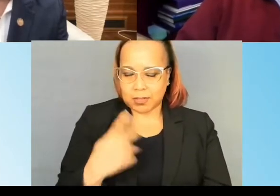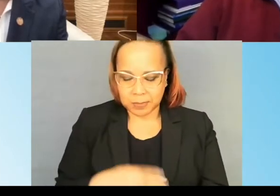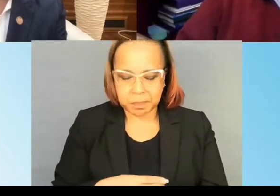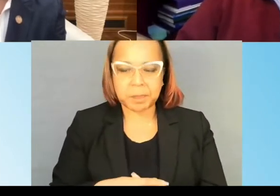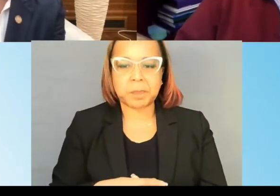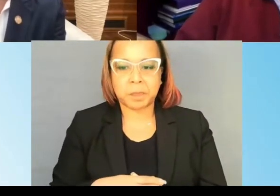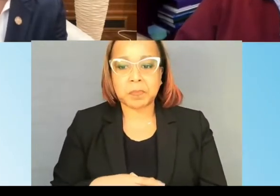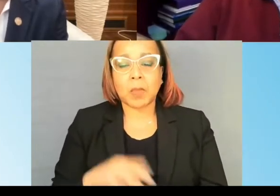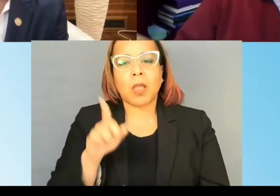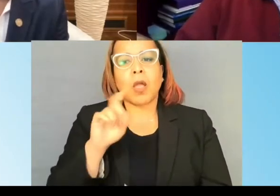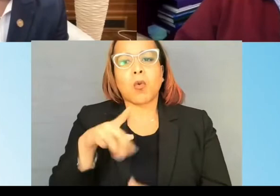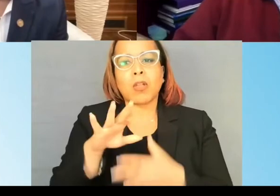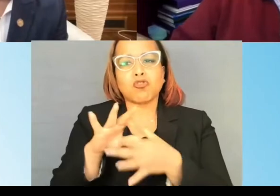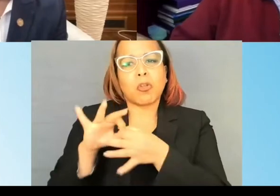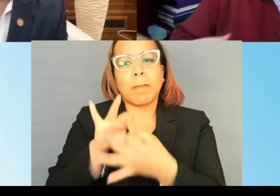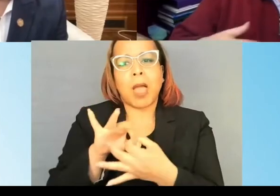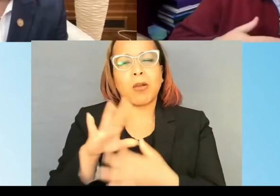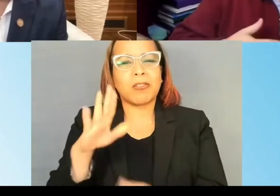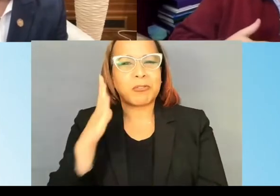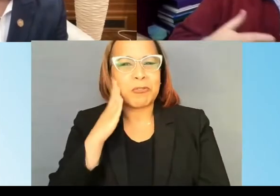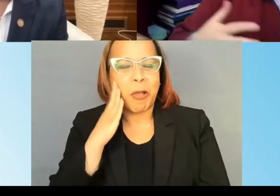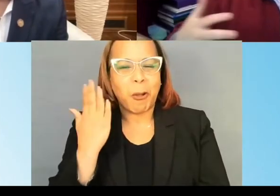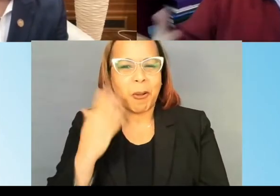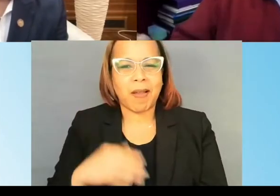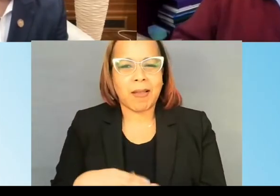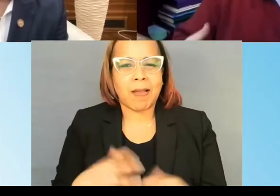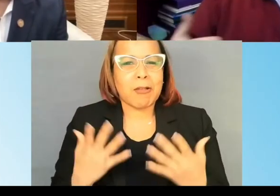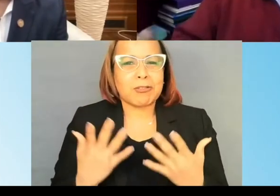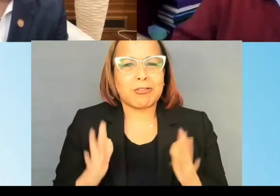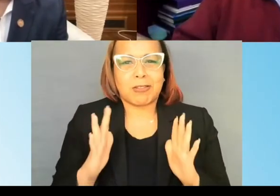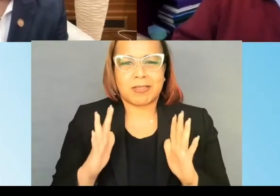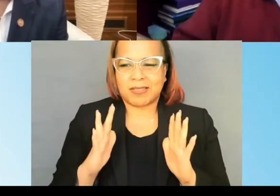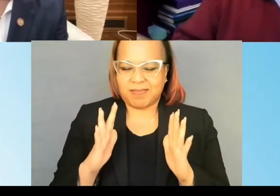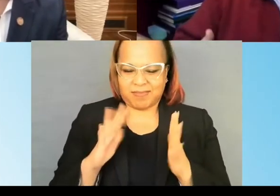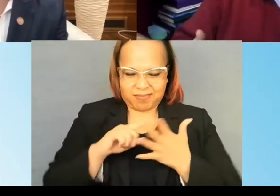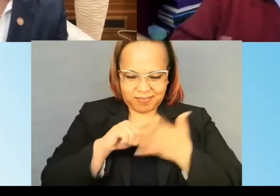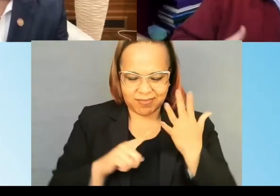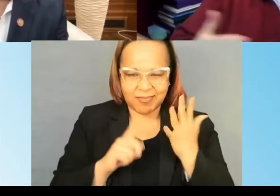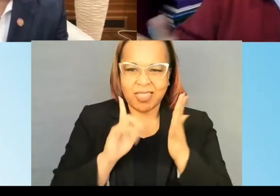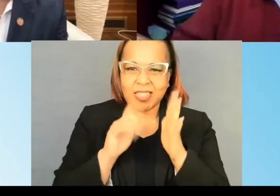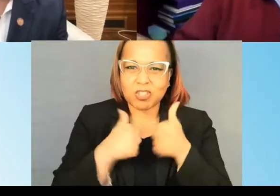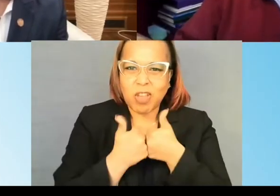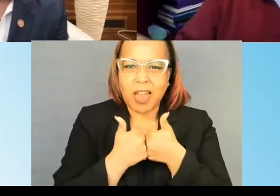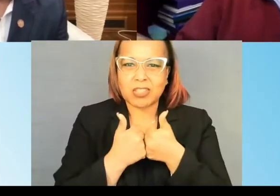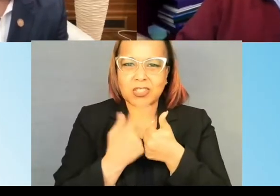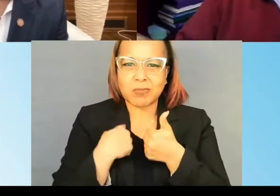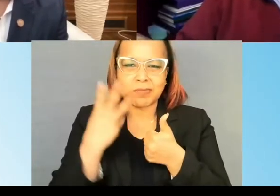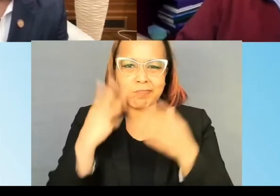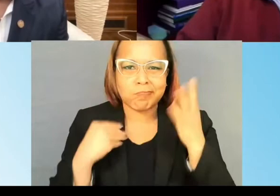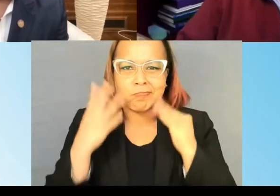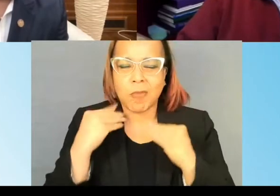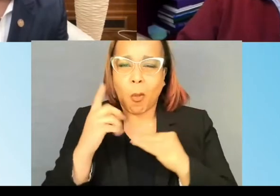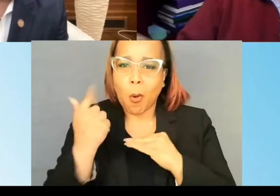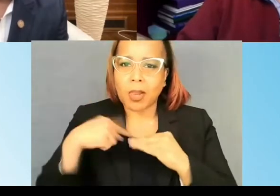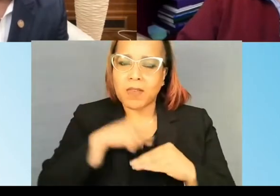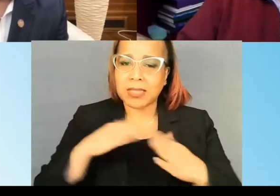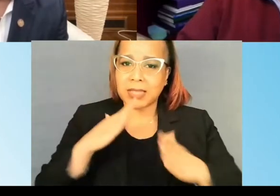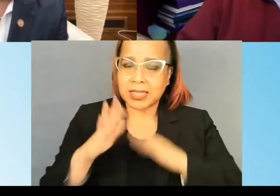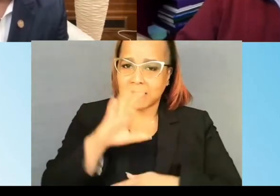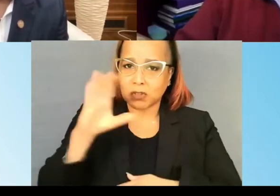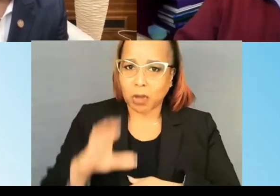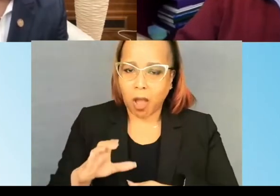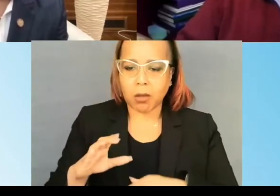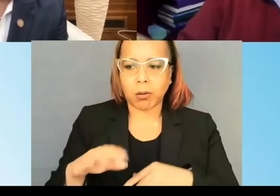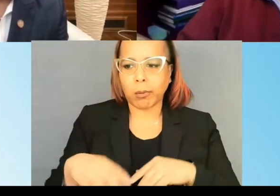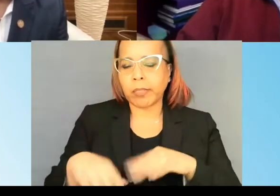a question about, you know, just given all the challenges that we've gone through, all of us in the city of Chicago and the state